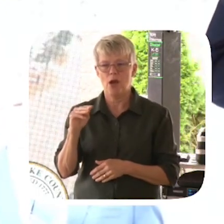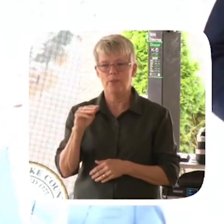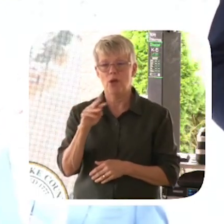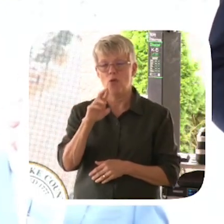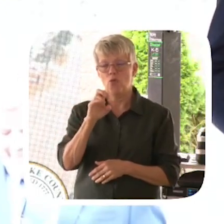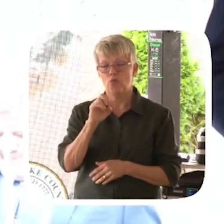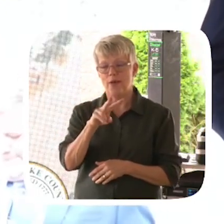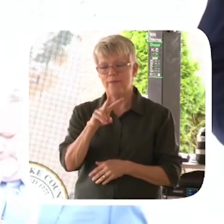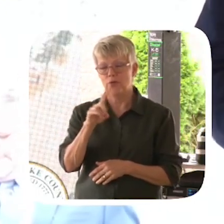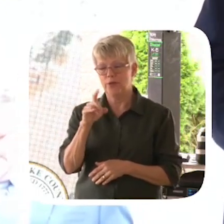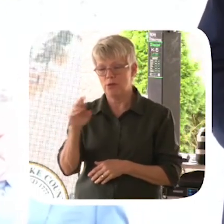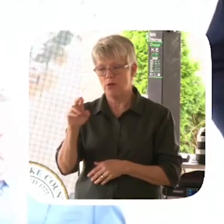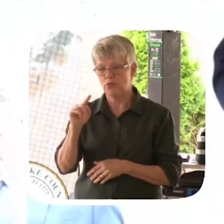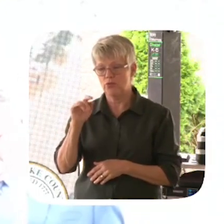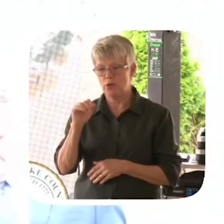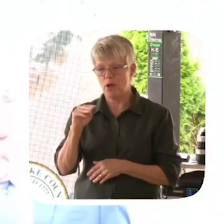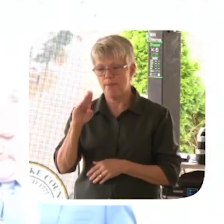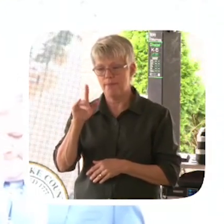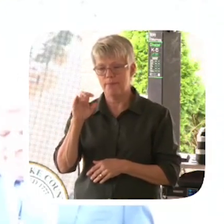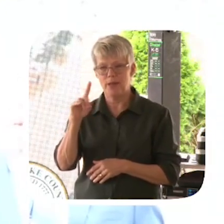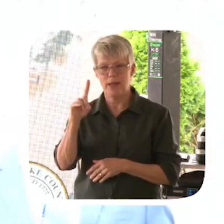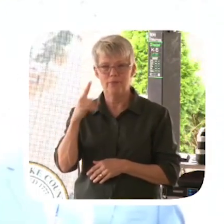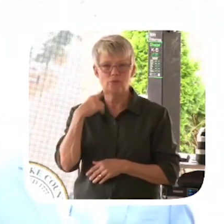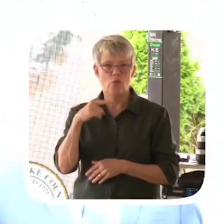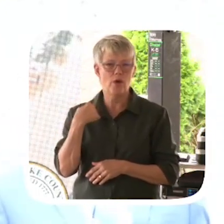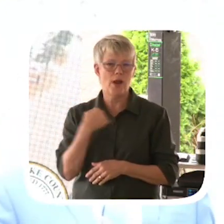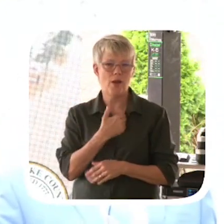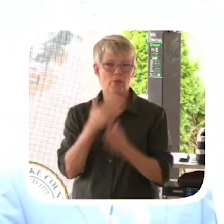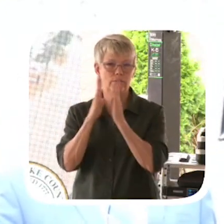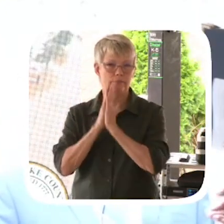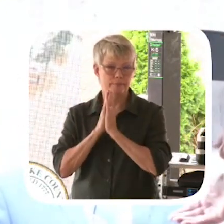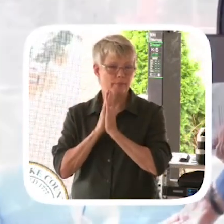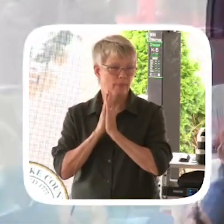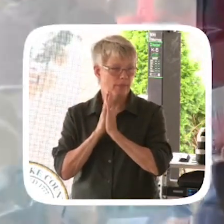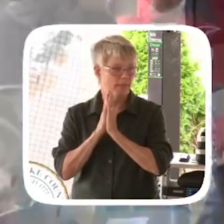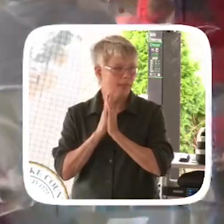Dr. Tom Bland, to the stage to provide our invocation.